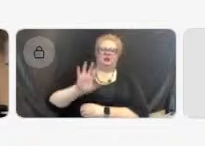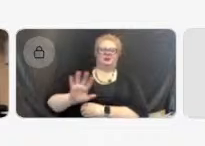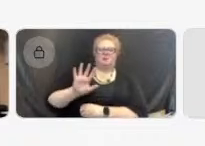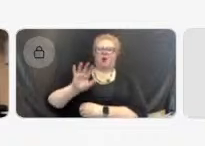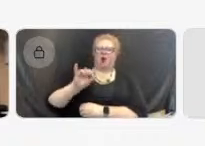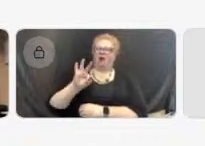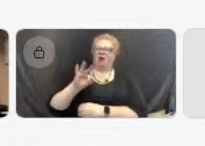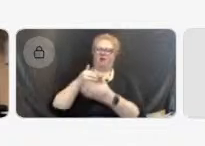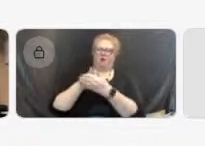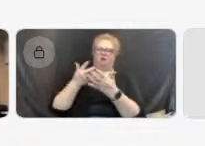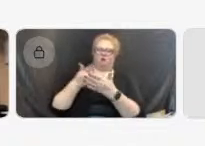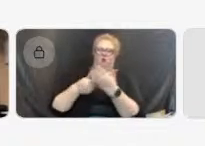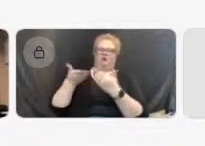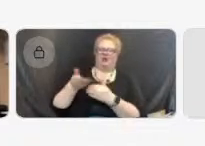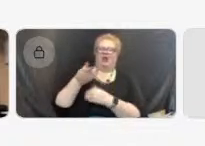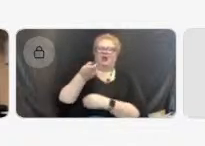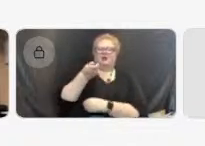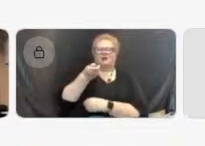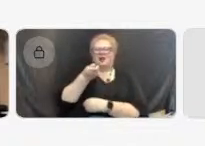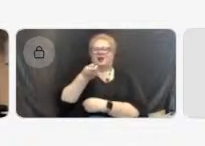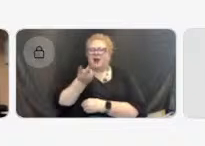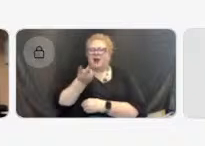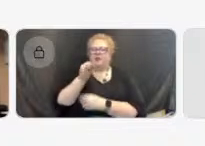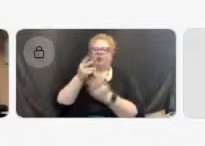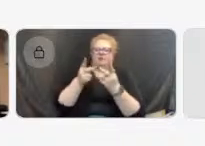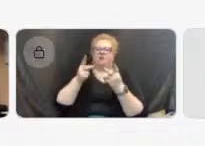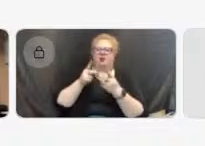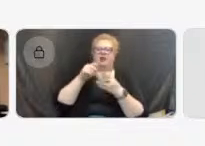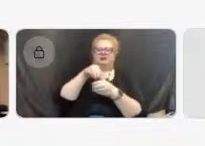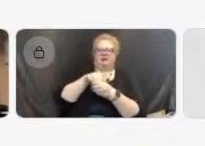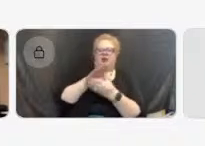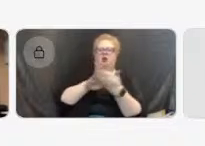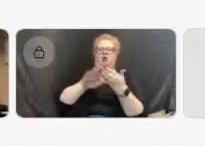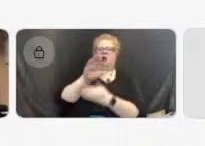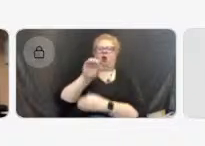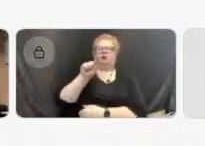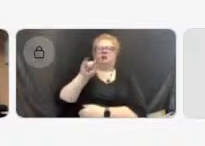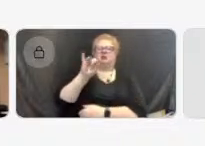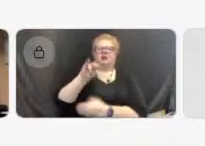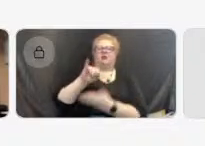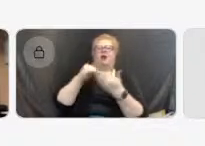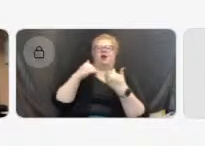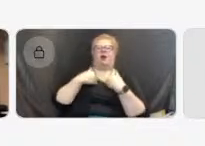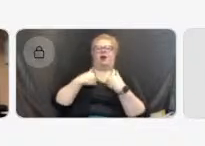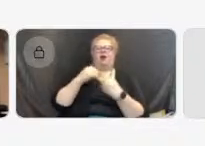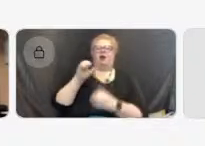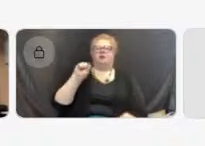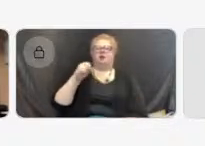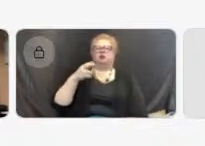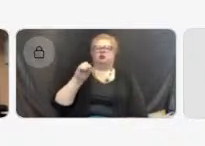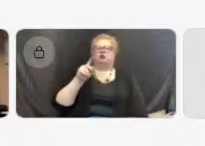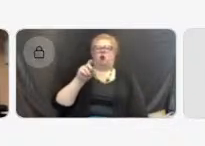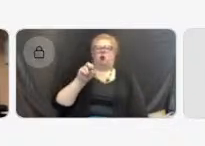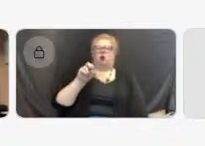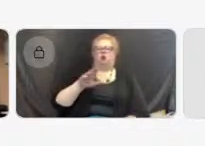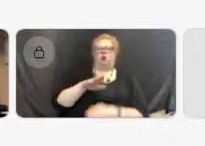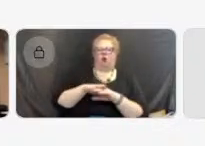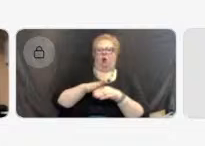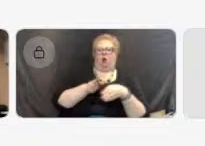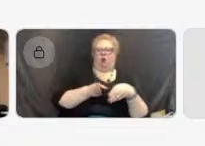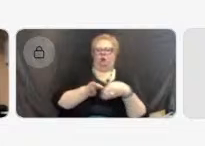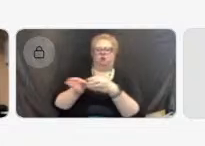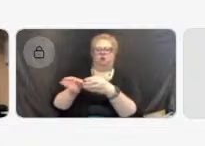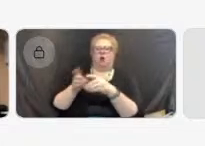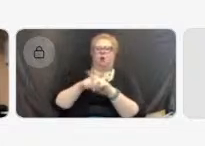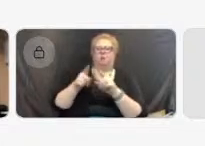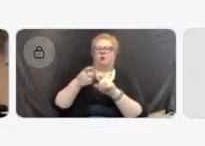places in College Station that do have shoulders, but for the most part, the area from Roosevelt to